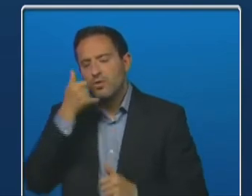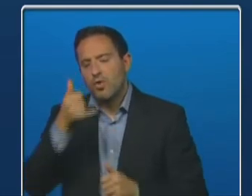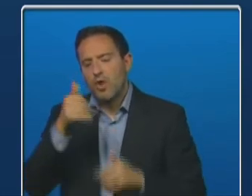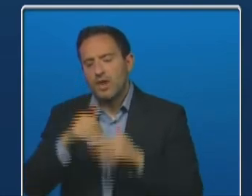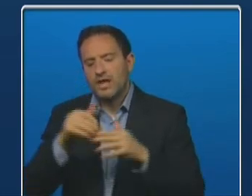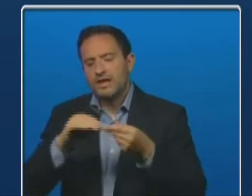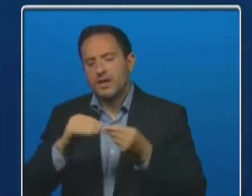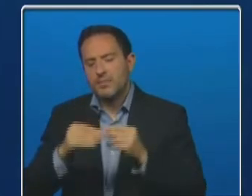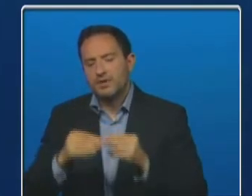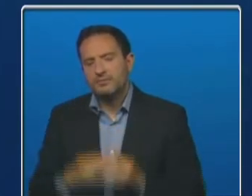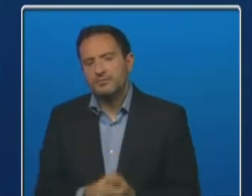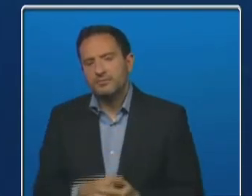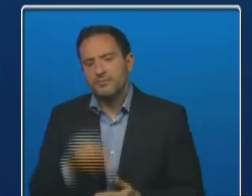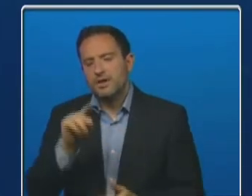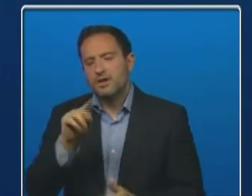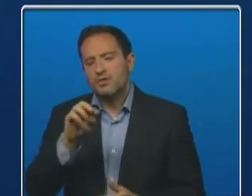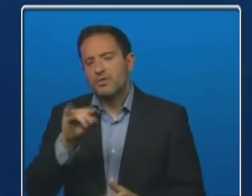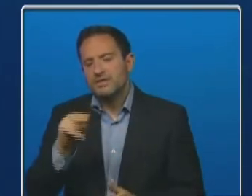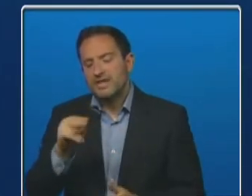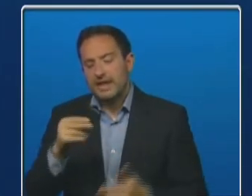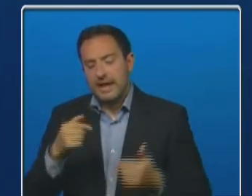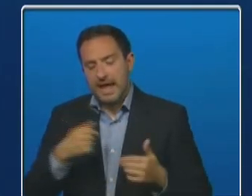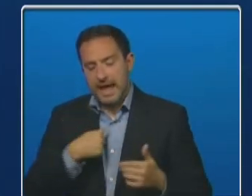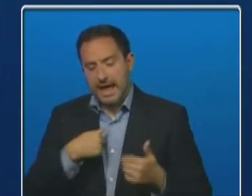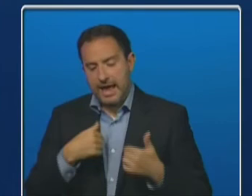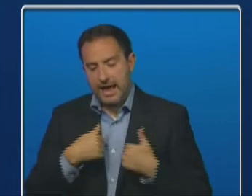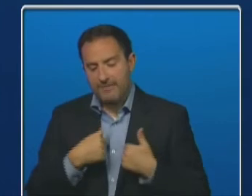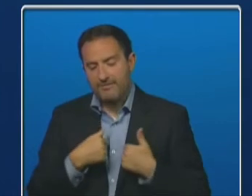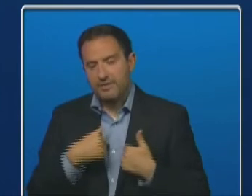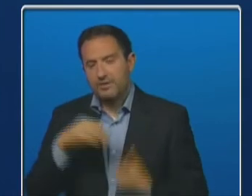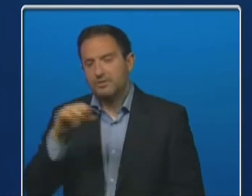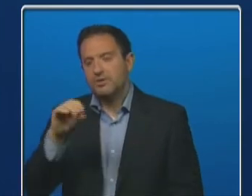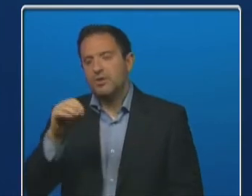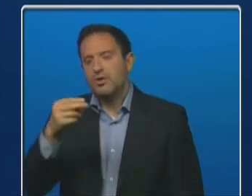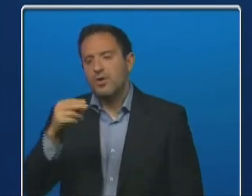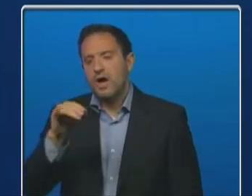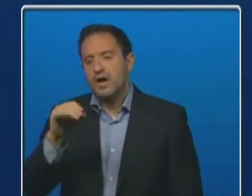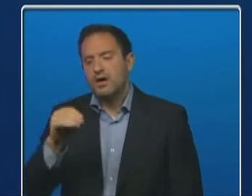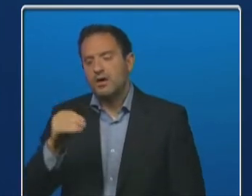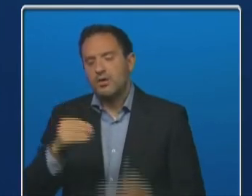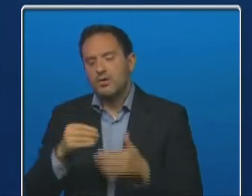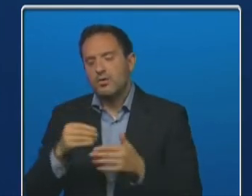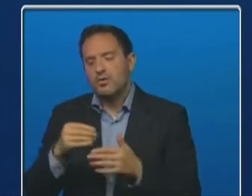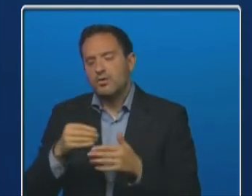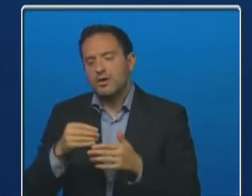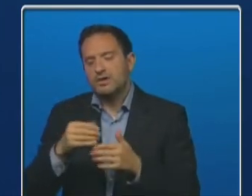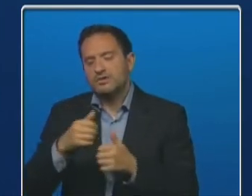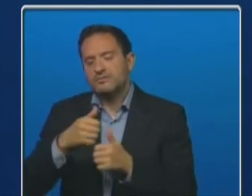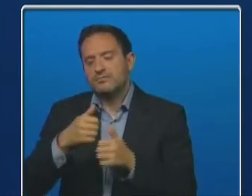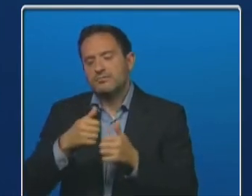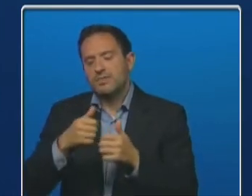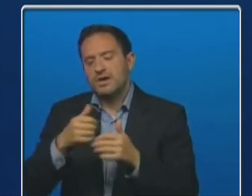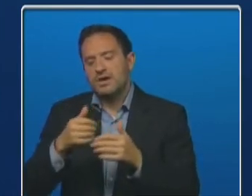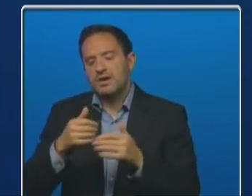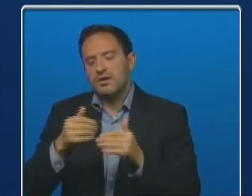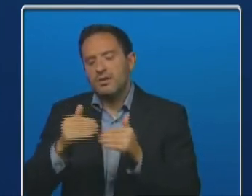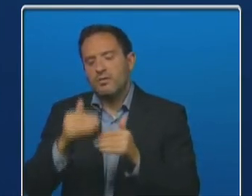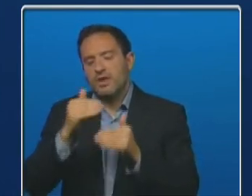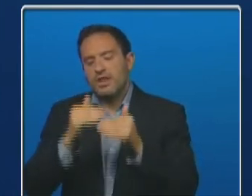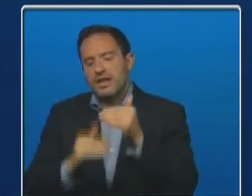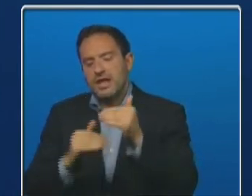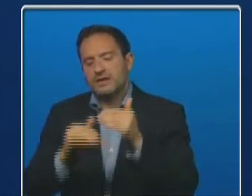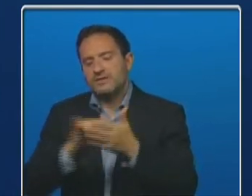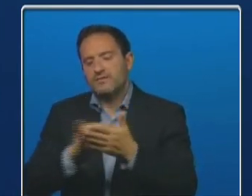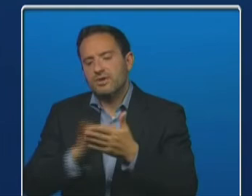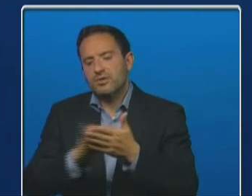Kristen? What I do have is that Ohio was next in line behind New York, so they were at ranking